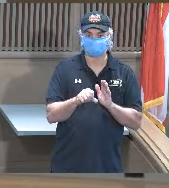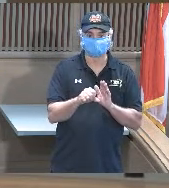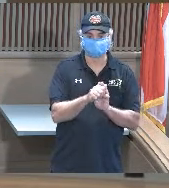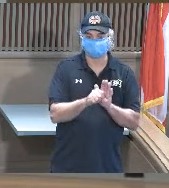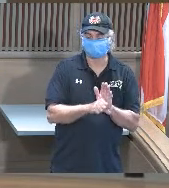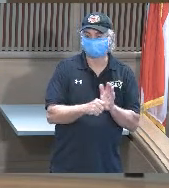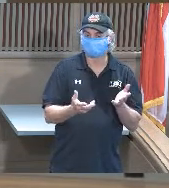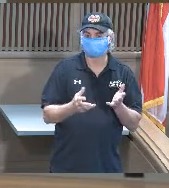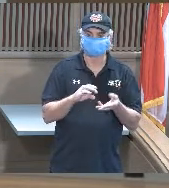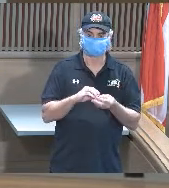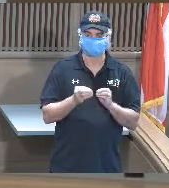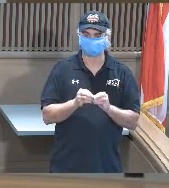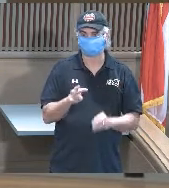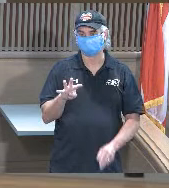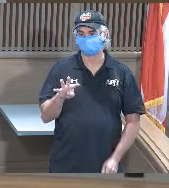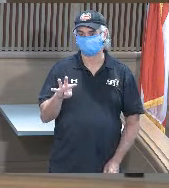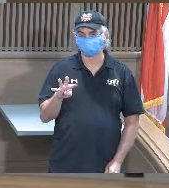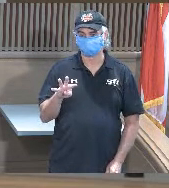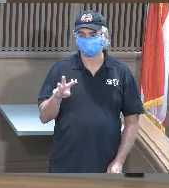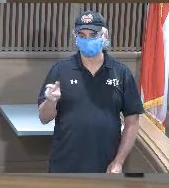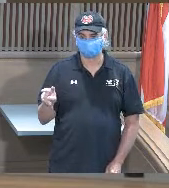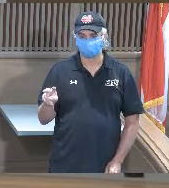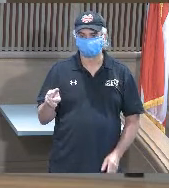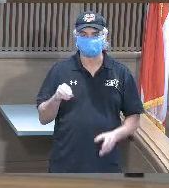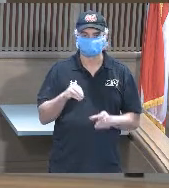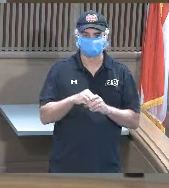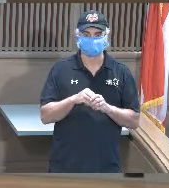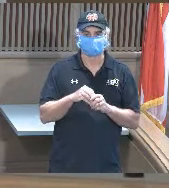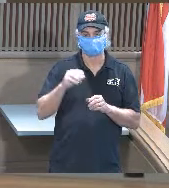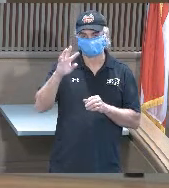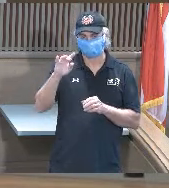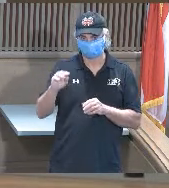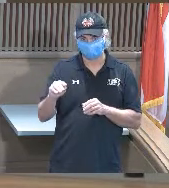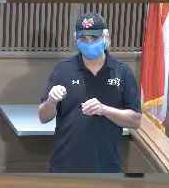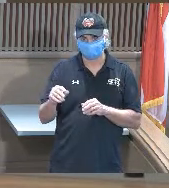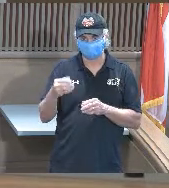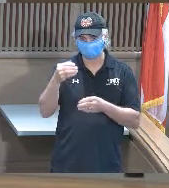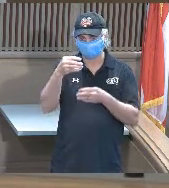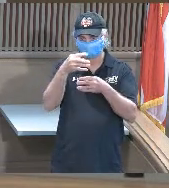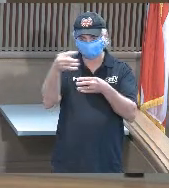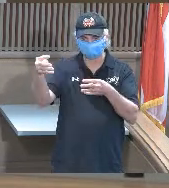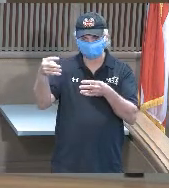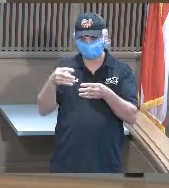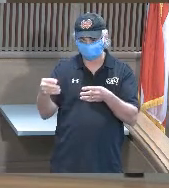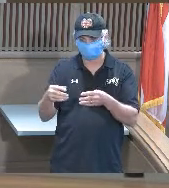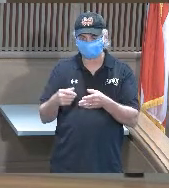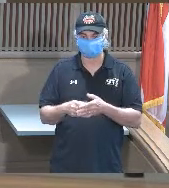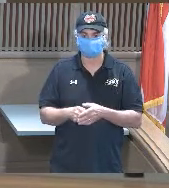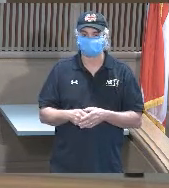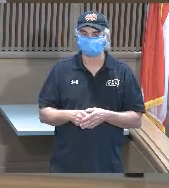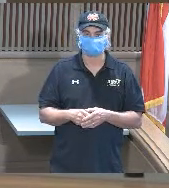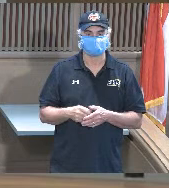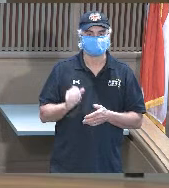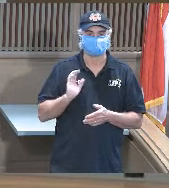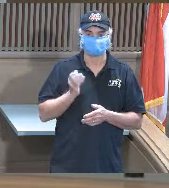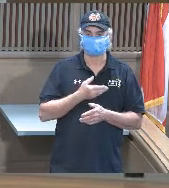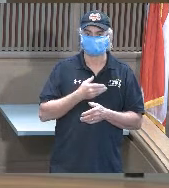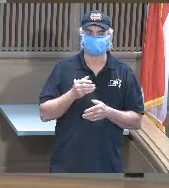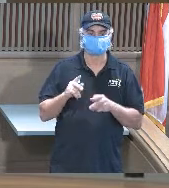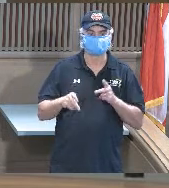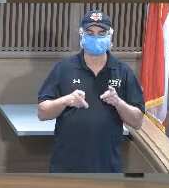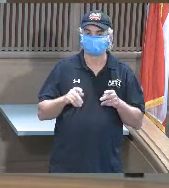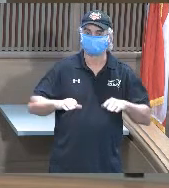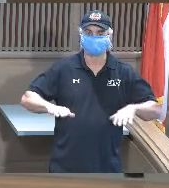County, we have a 44% vaccination rate, which puts us below the state average and well below the national average. So we'll continue